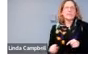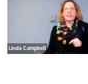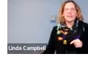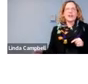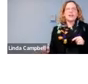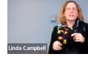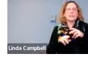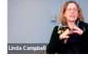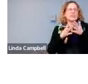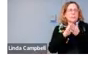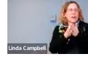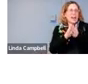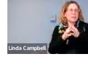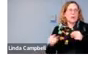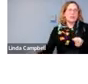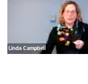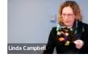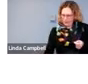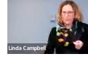All right, that's better.